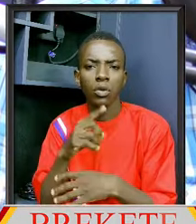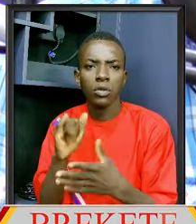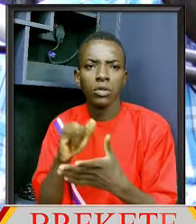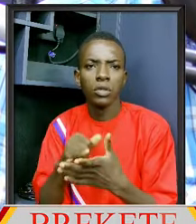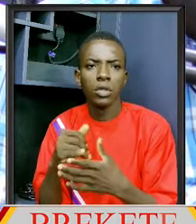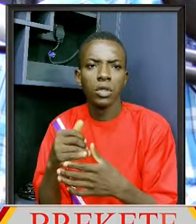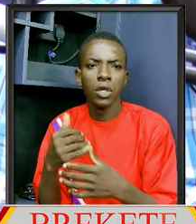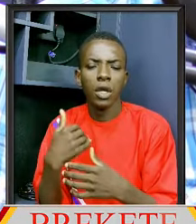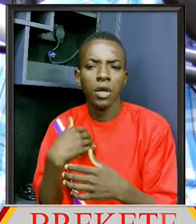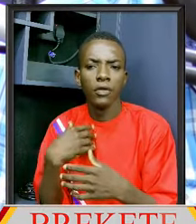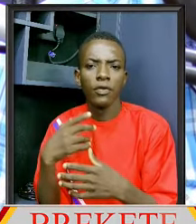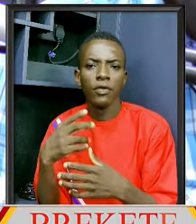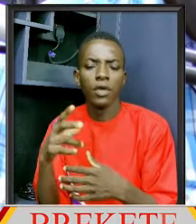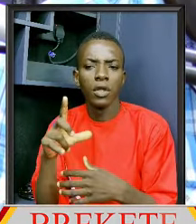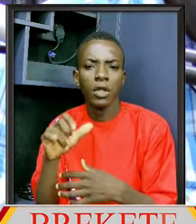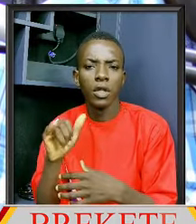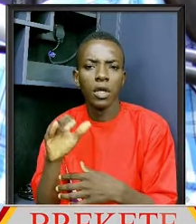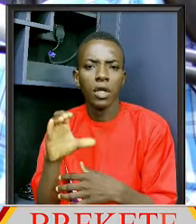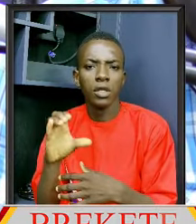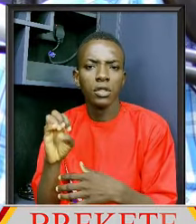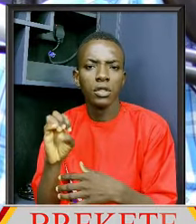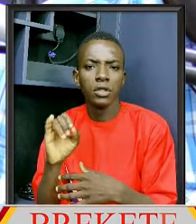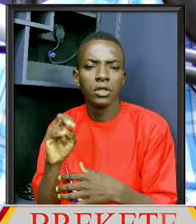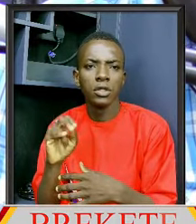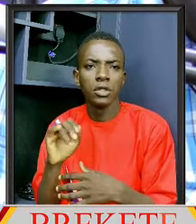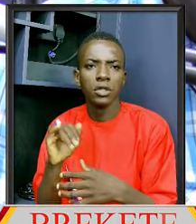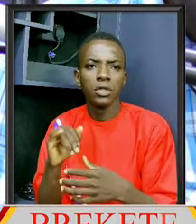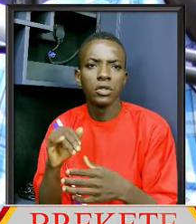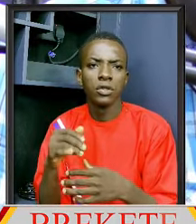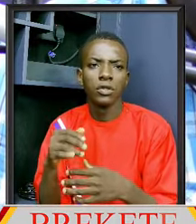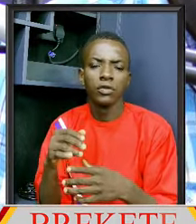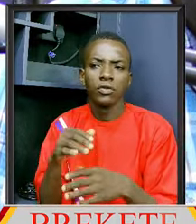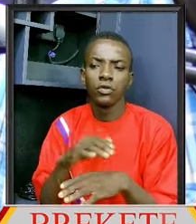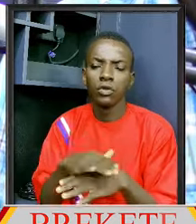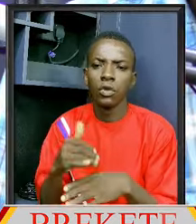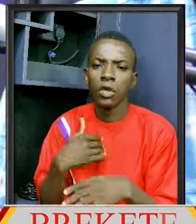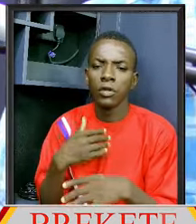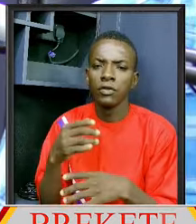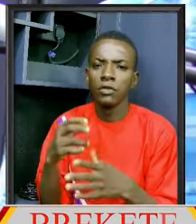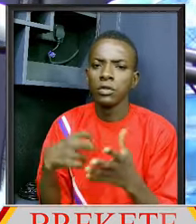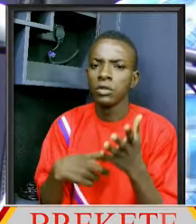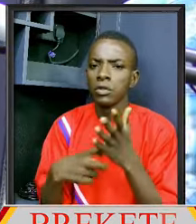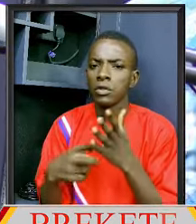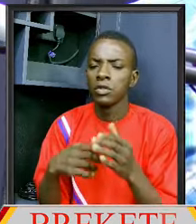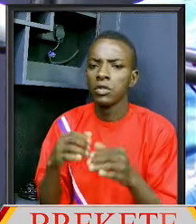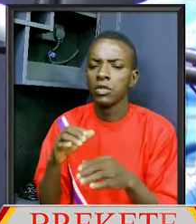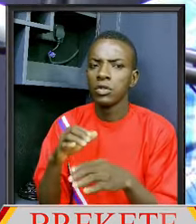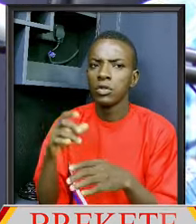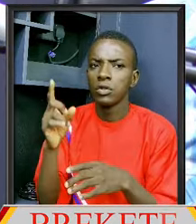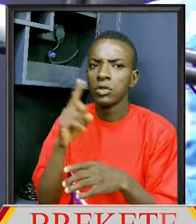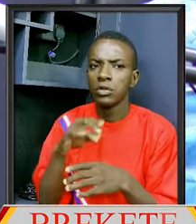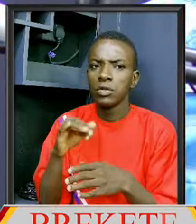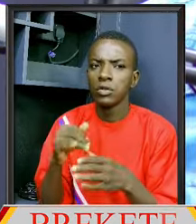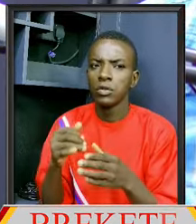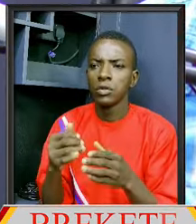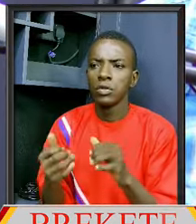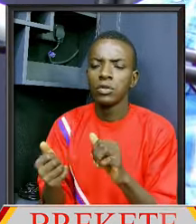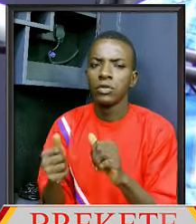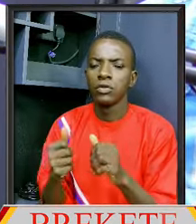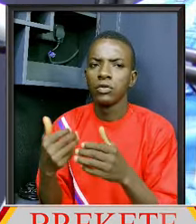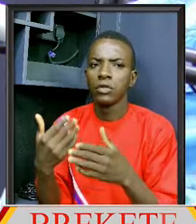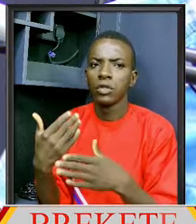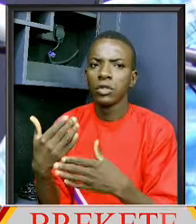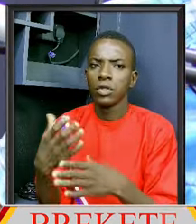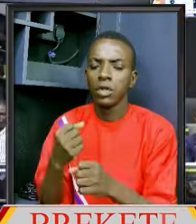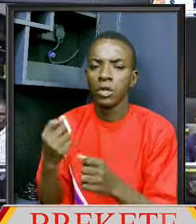say then get license. So if you no get the license, you be quack. Yes. If you been get before you no renew, you don't turn to quack.